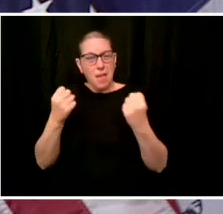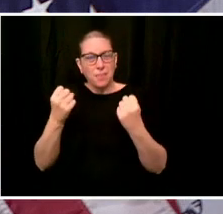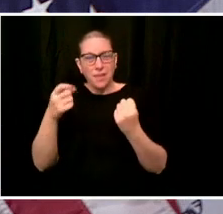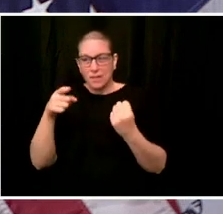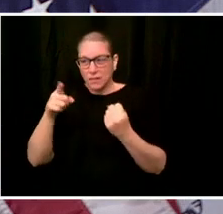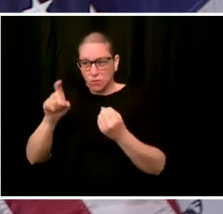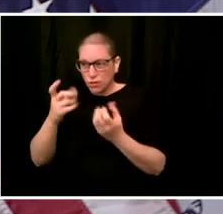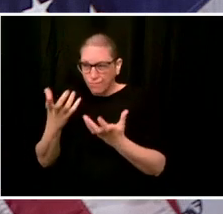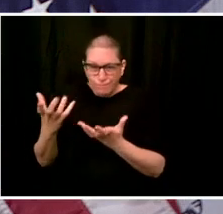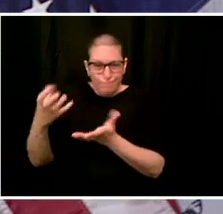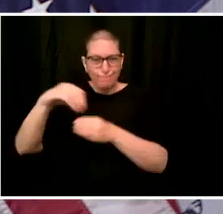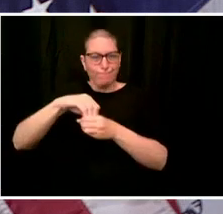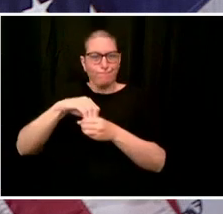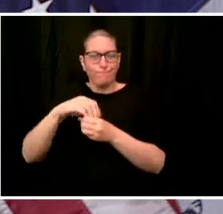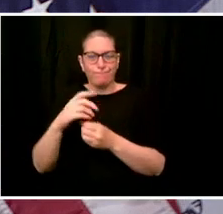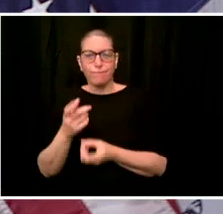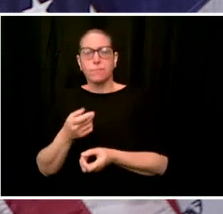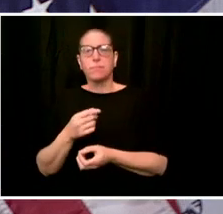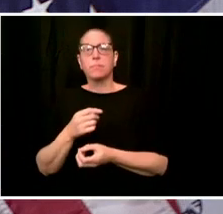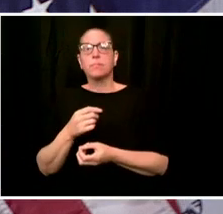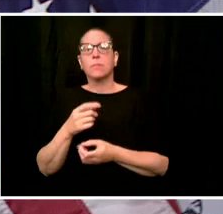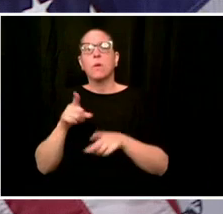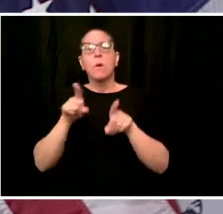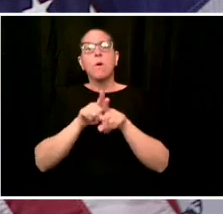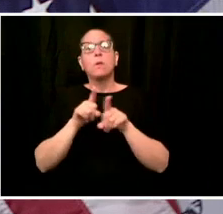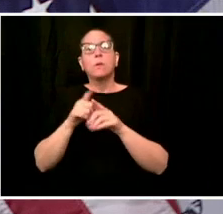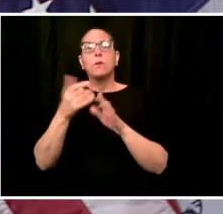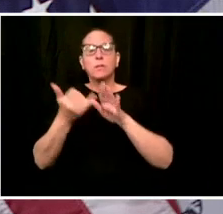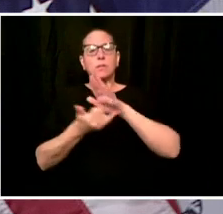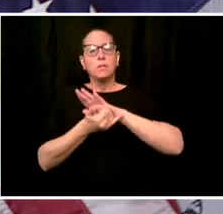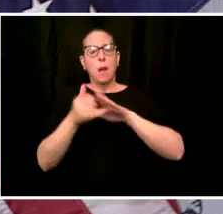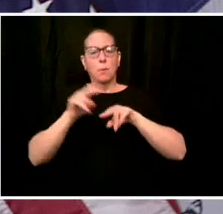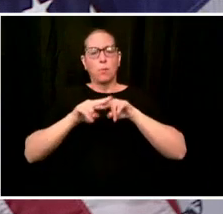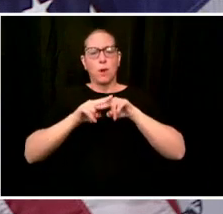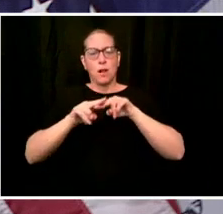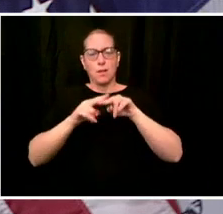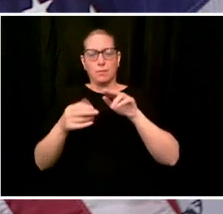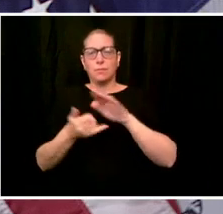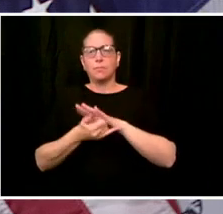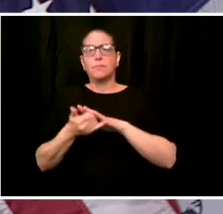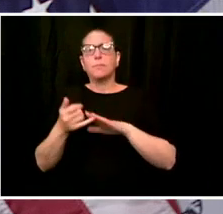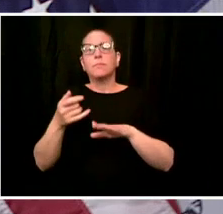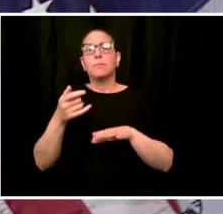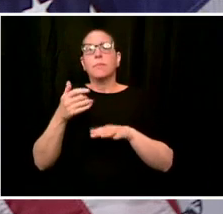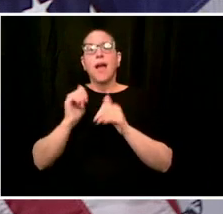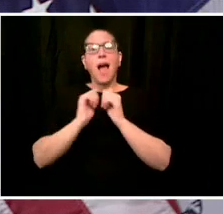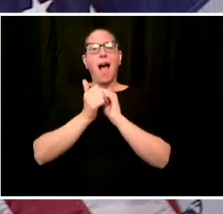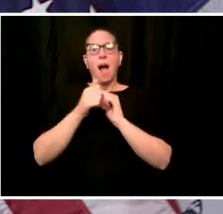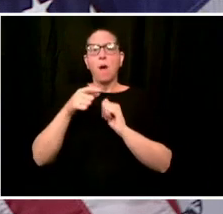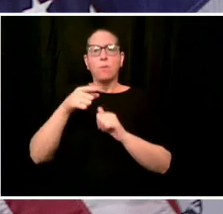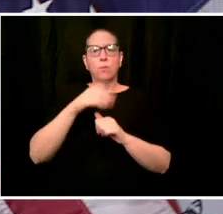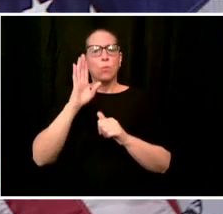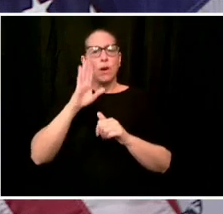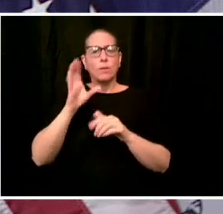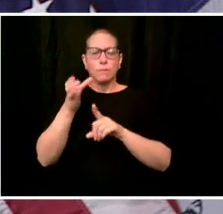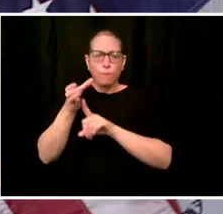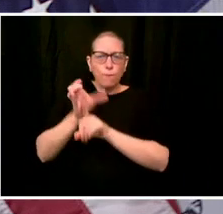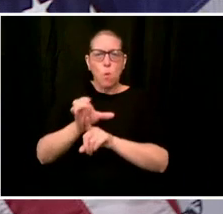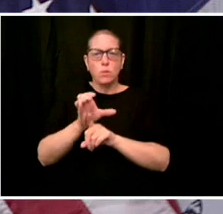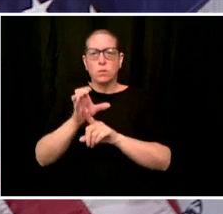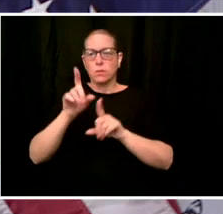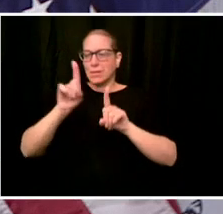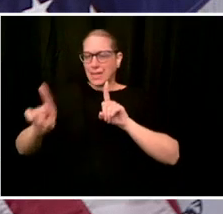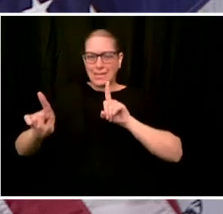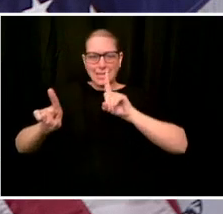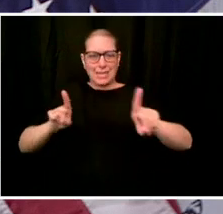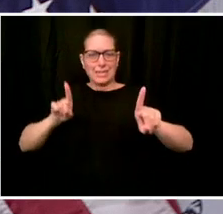encourage social distancing. Just want to get your opinion on that measure and what you can say at this stage about how the city will help prevent